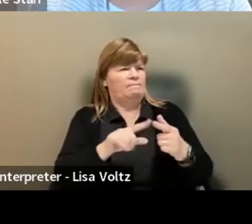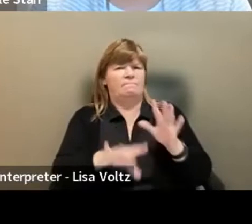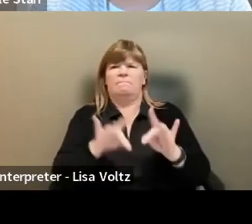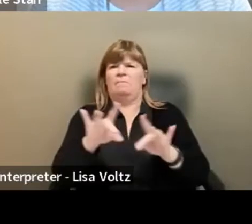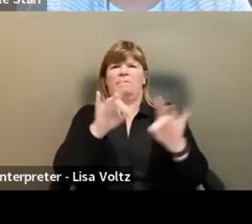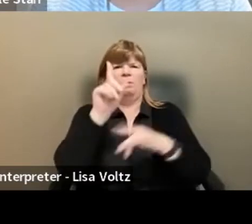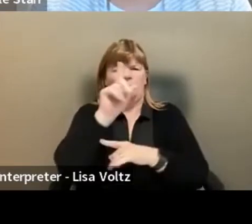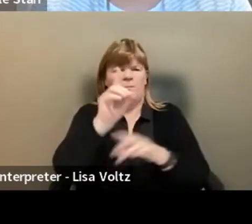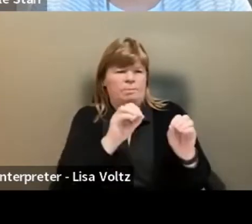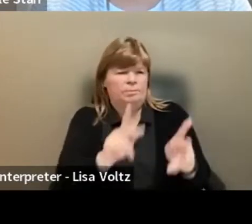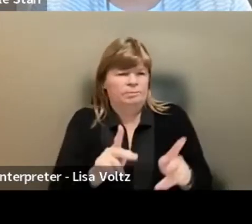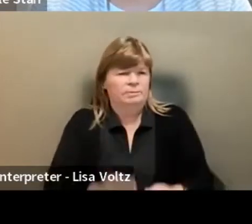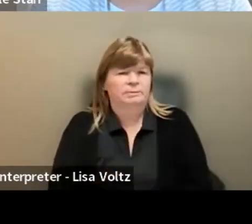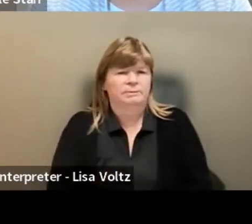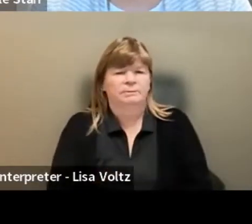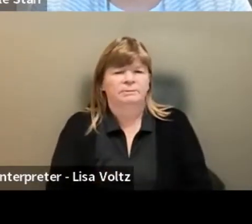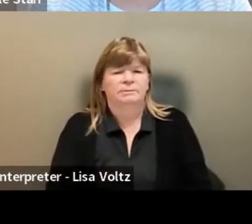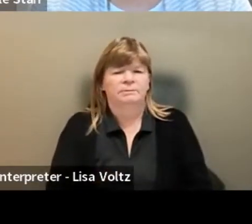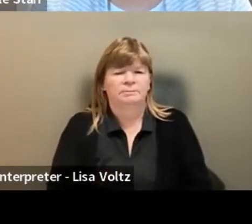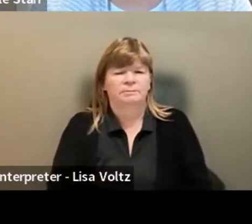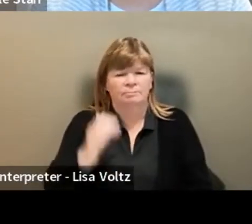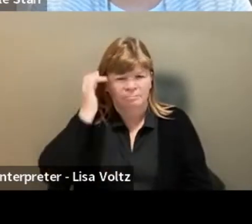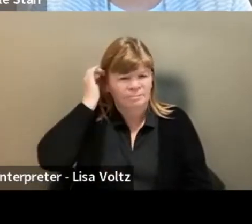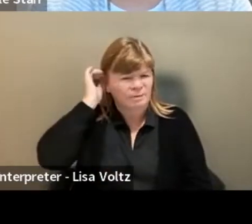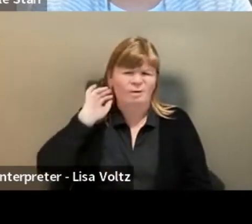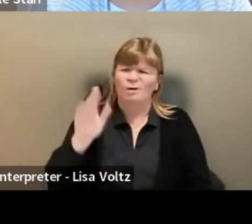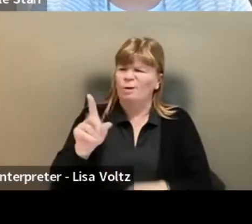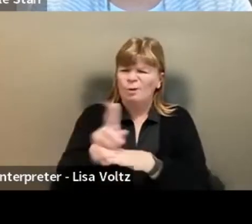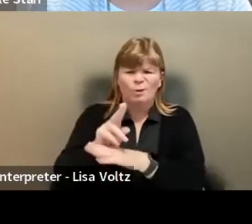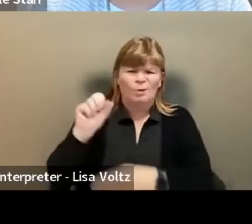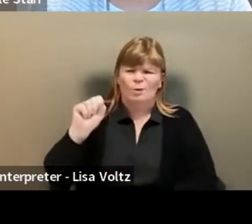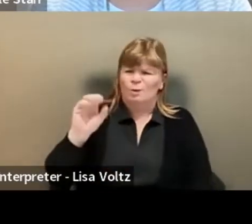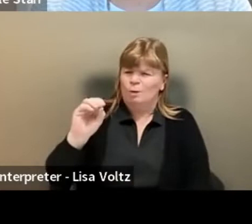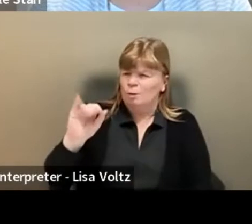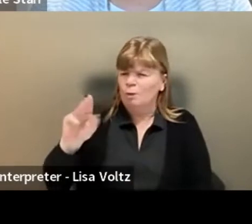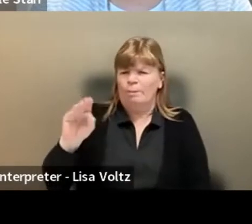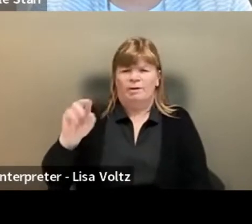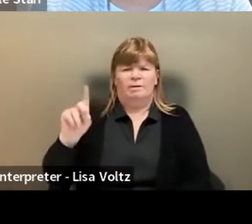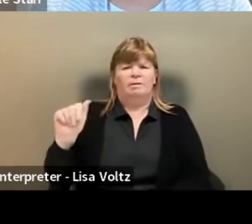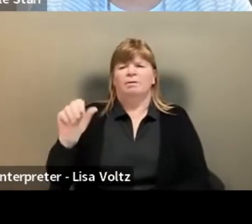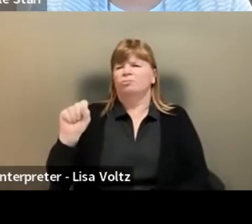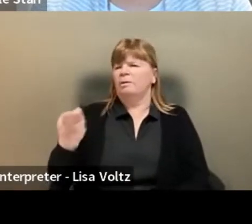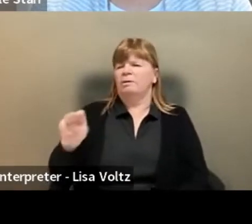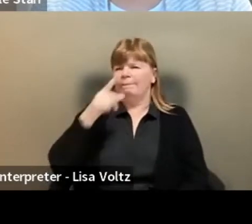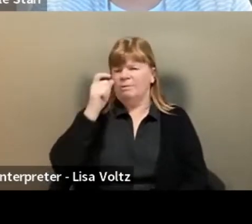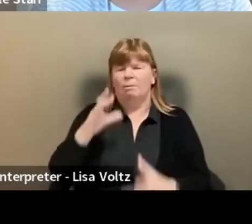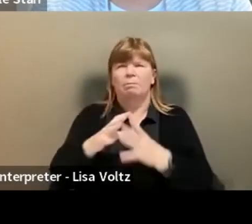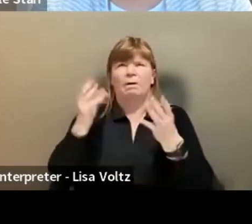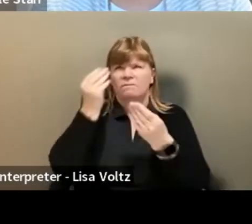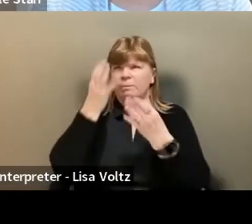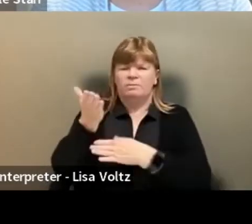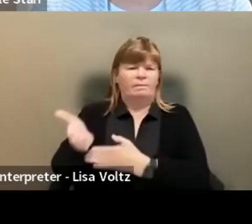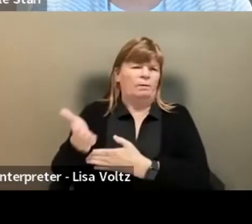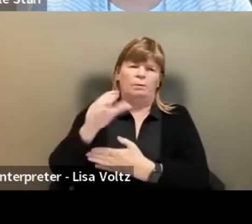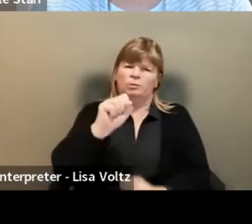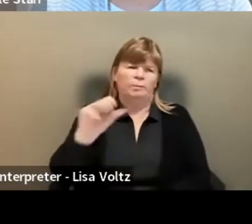are? I would definitely use social media because you can find a lot of information on social media.